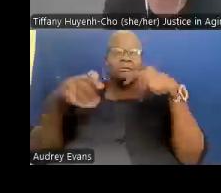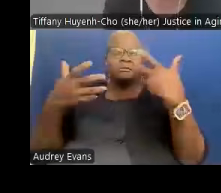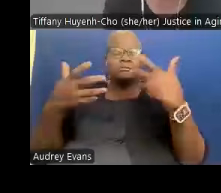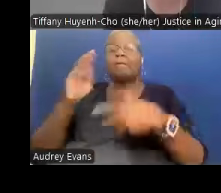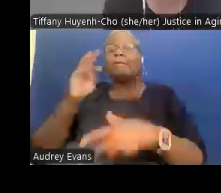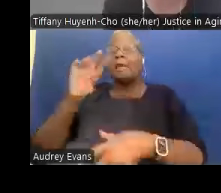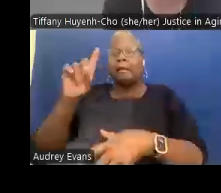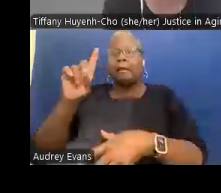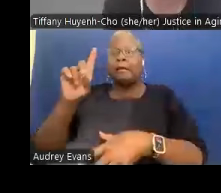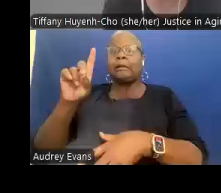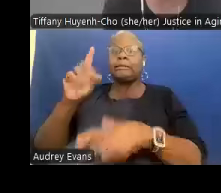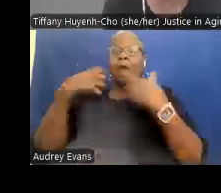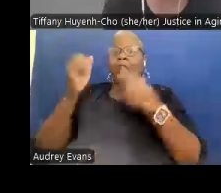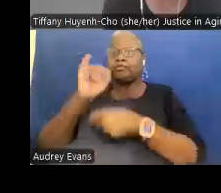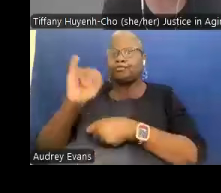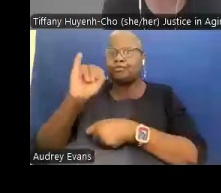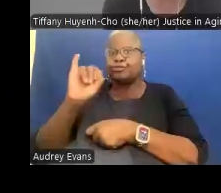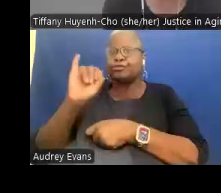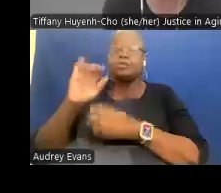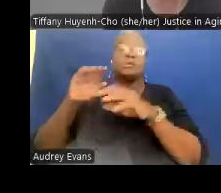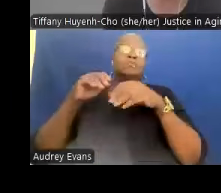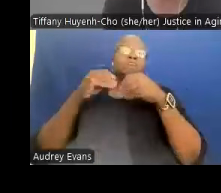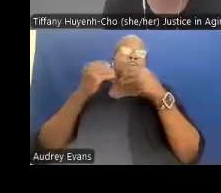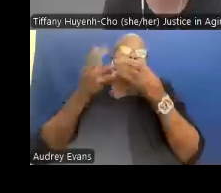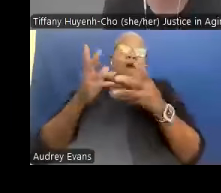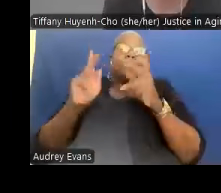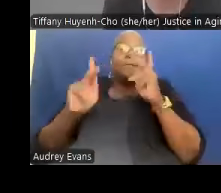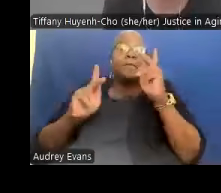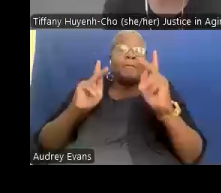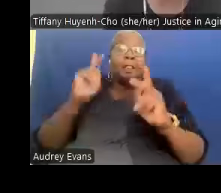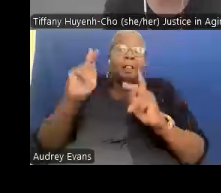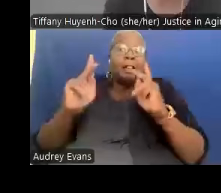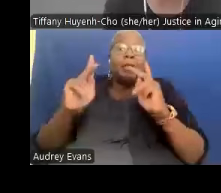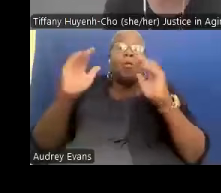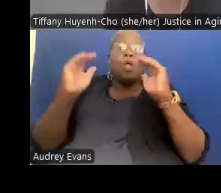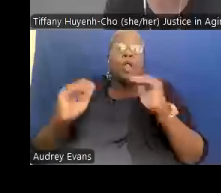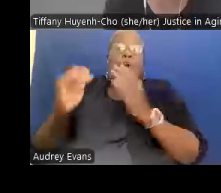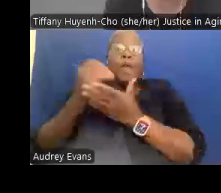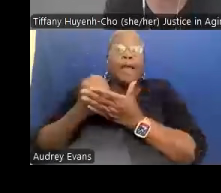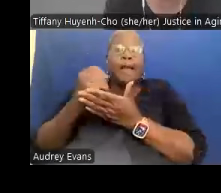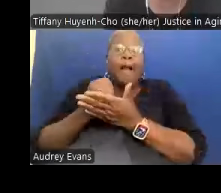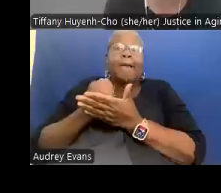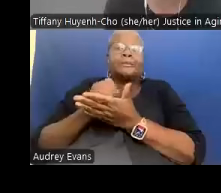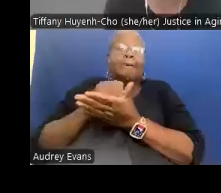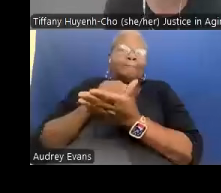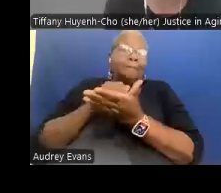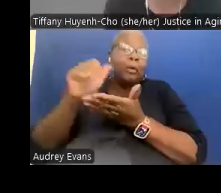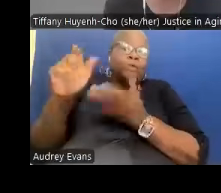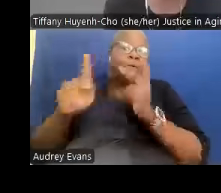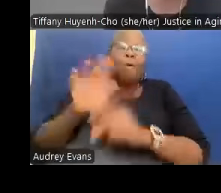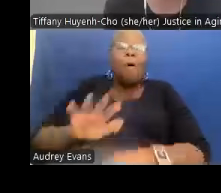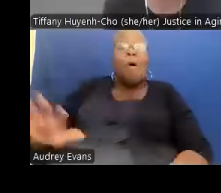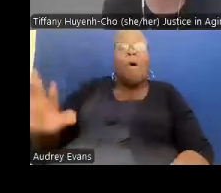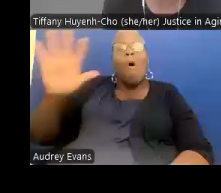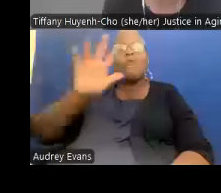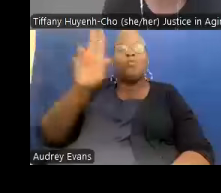health insurance. Medicaid provides health insurance for people with low incomes and covers millions of people across the